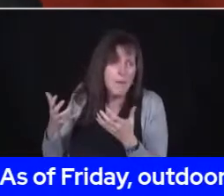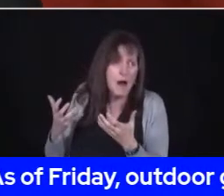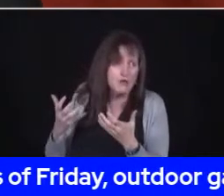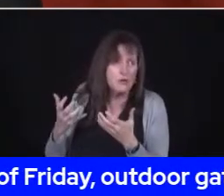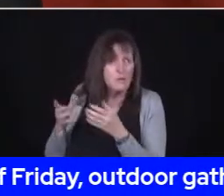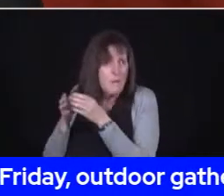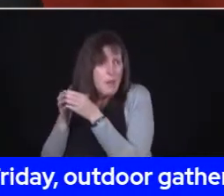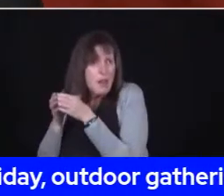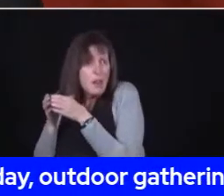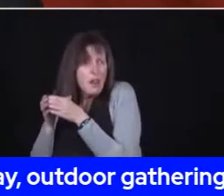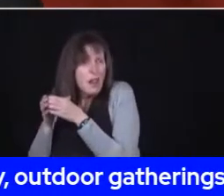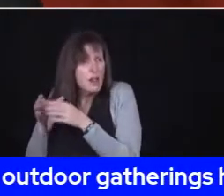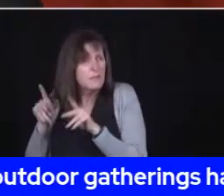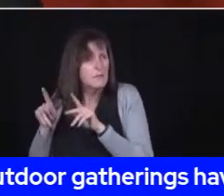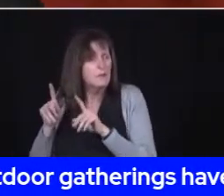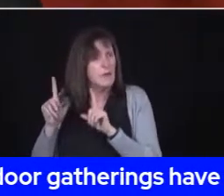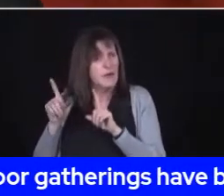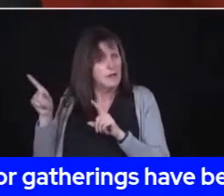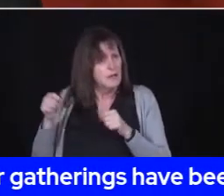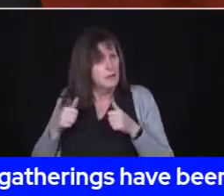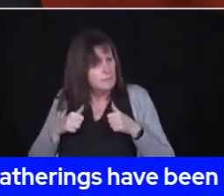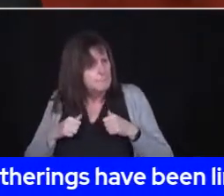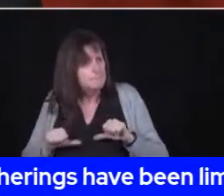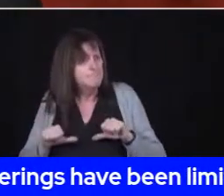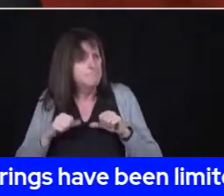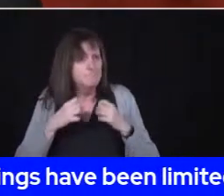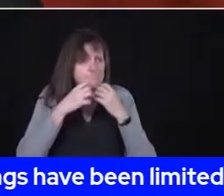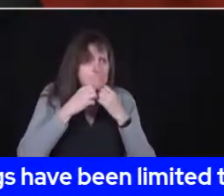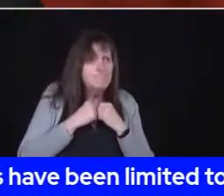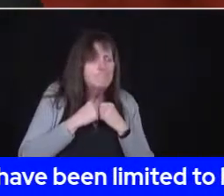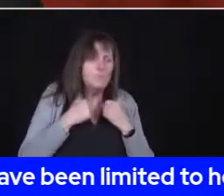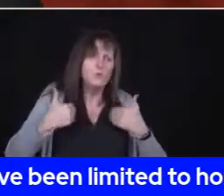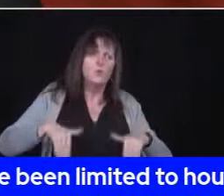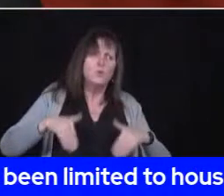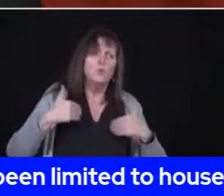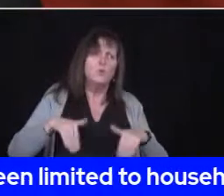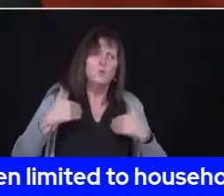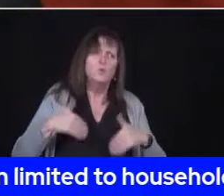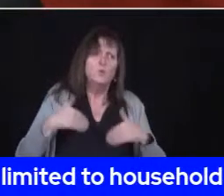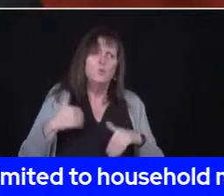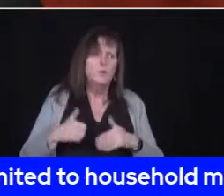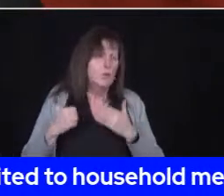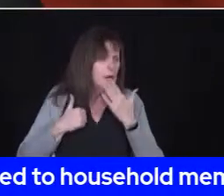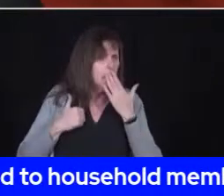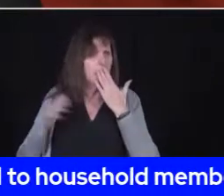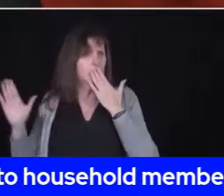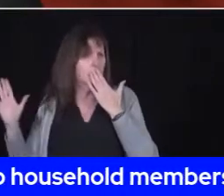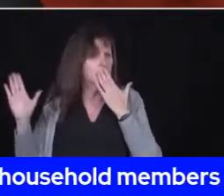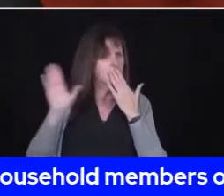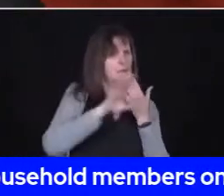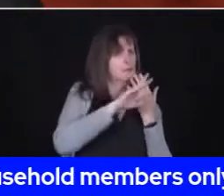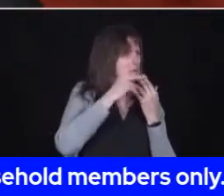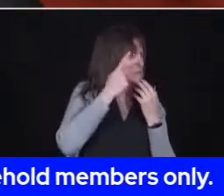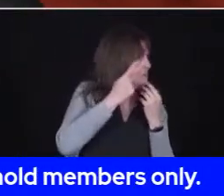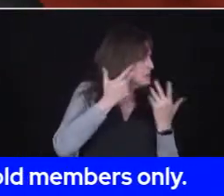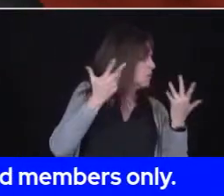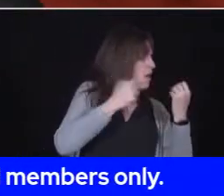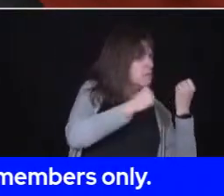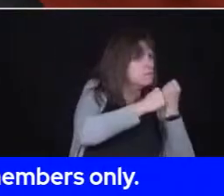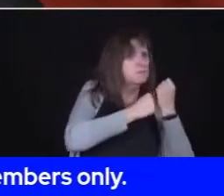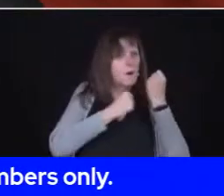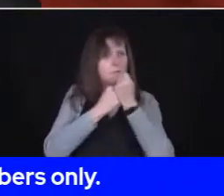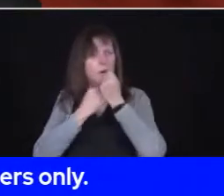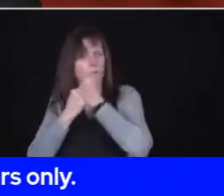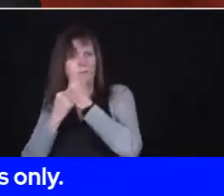it's just the effort and the caring, you know, coming together right across the country. And I'll tell you, when we get through this, I'm taking a trip out to the